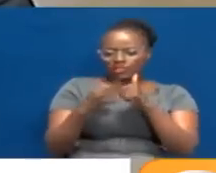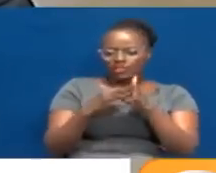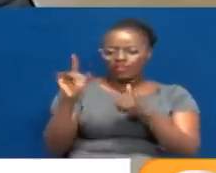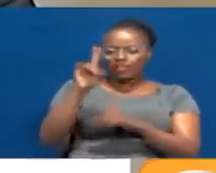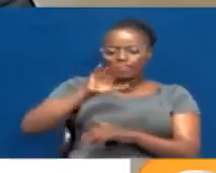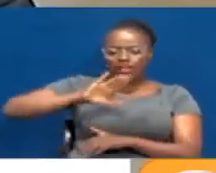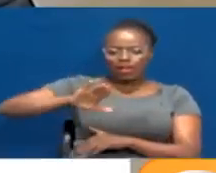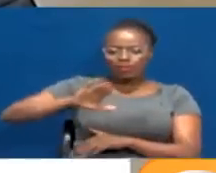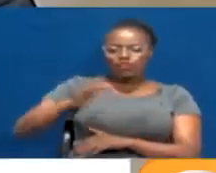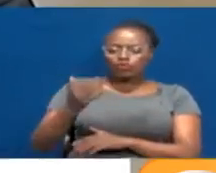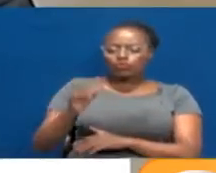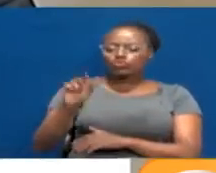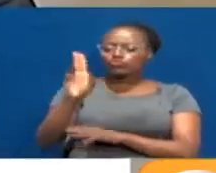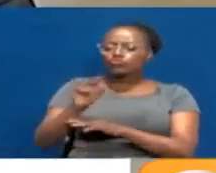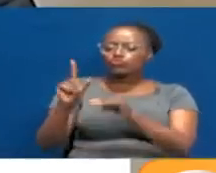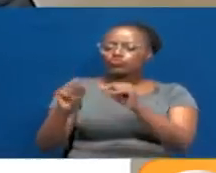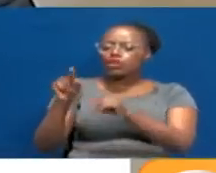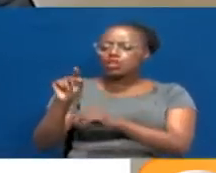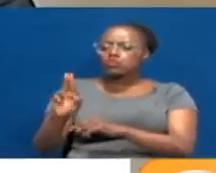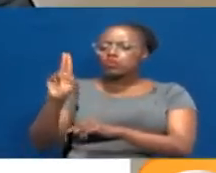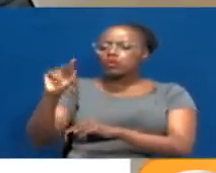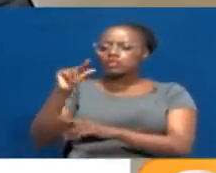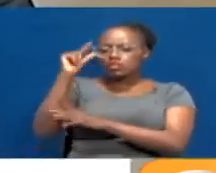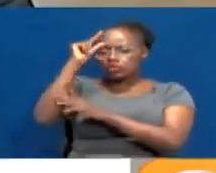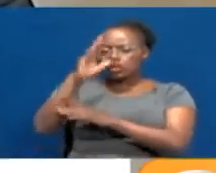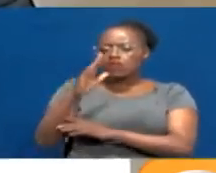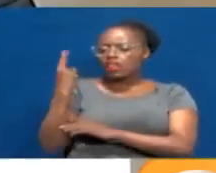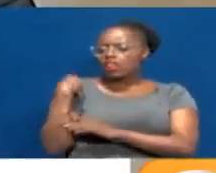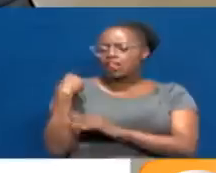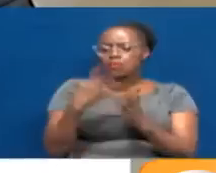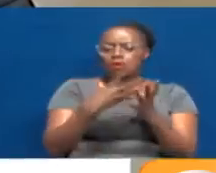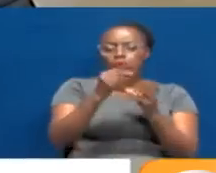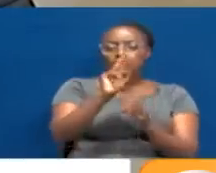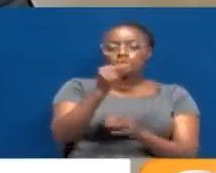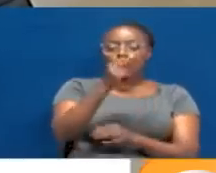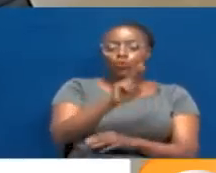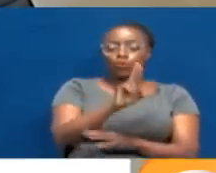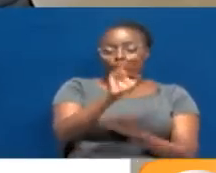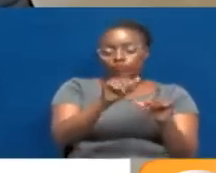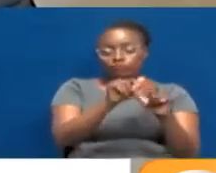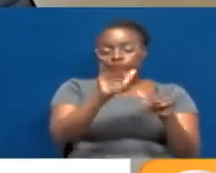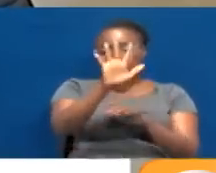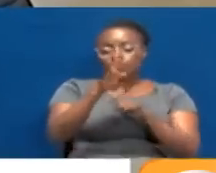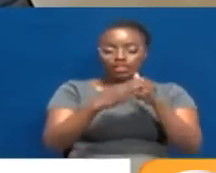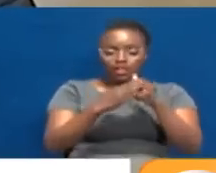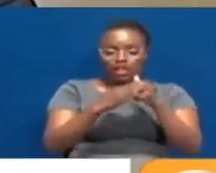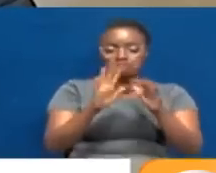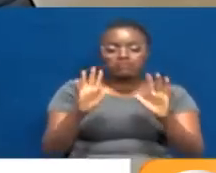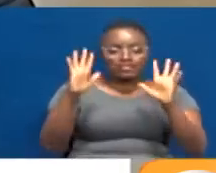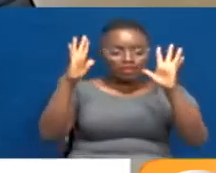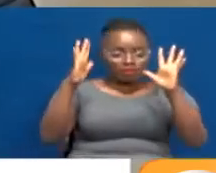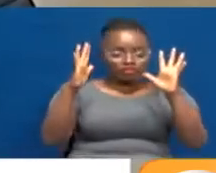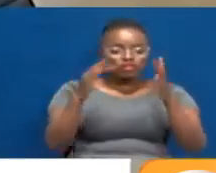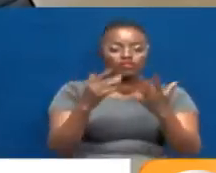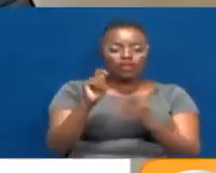would like to borrow Mandago's words. Yesterday, I was at Uhuru Gardens for the 59th Madaraka Day celebrations. It